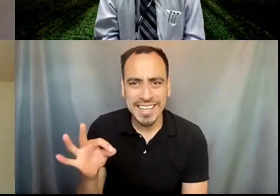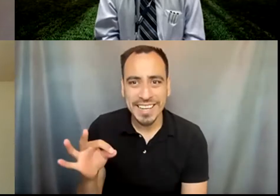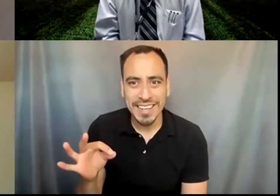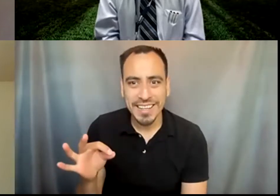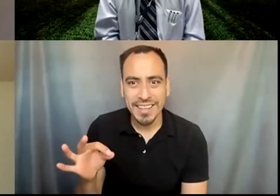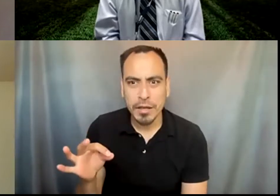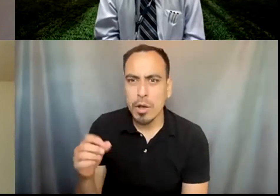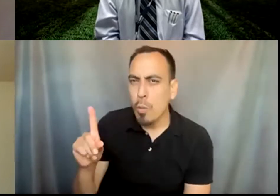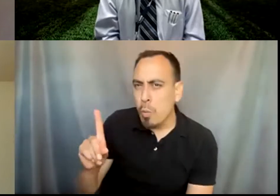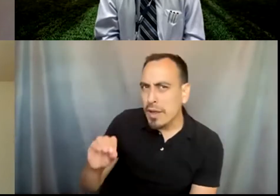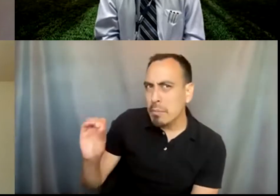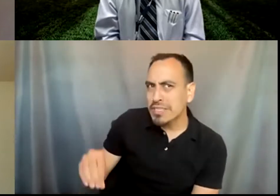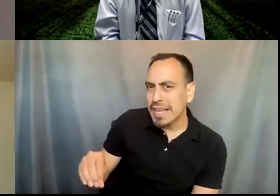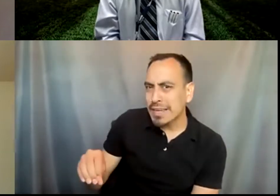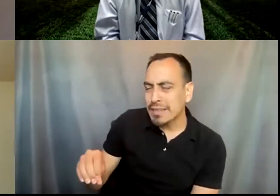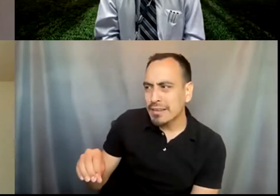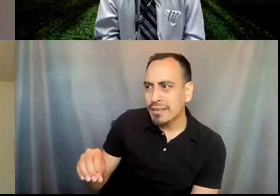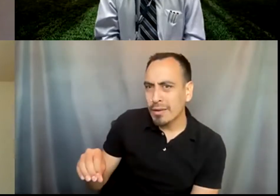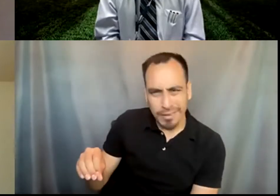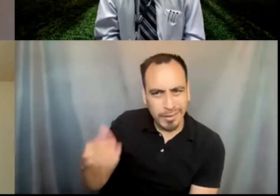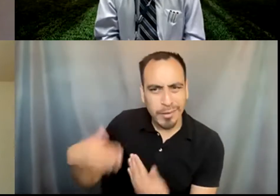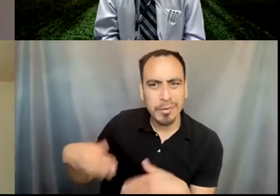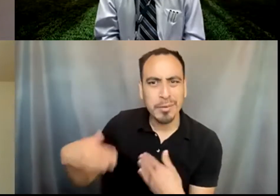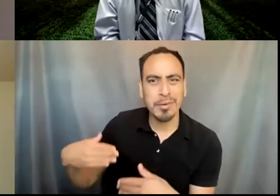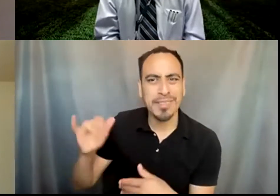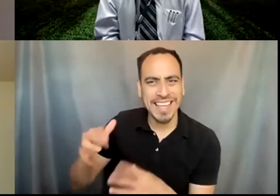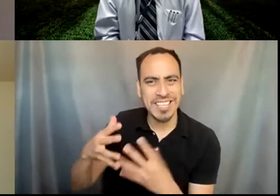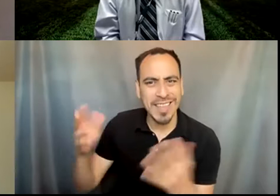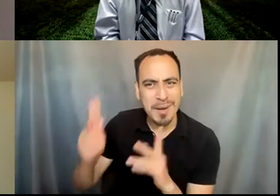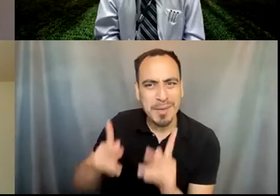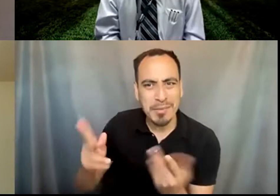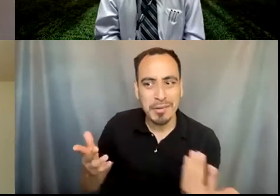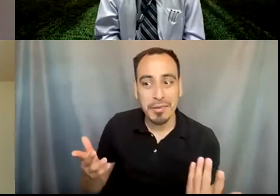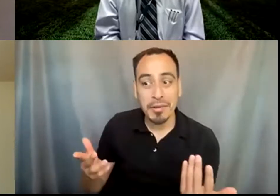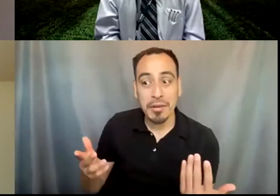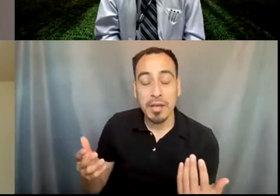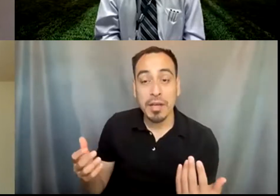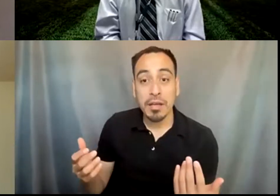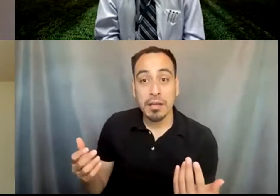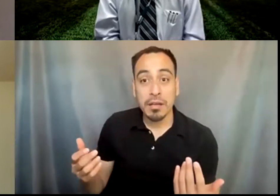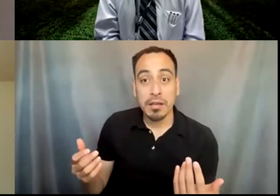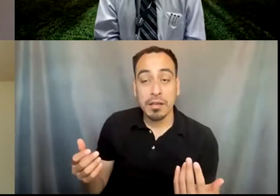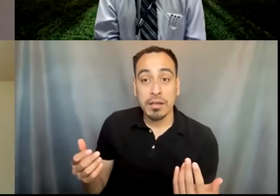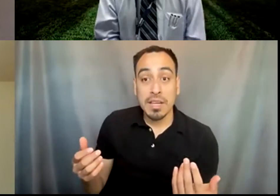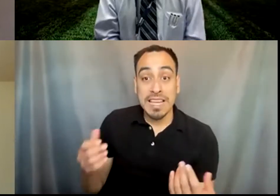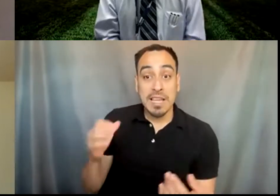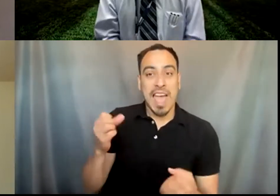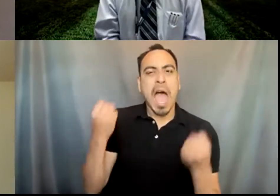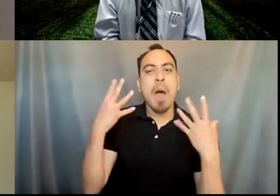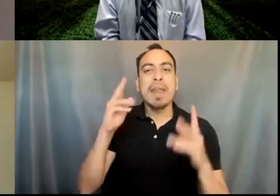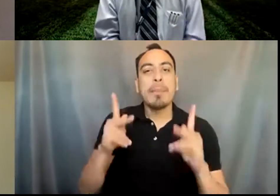1%, that's a lot of people, right? I don't know what the population is of the city of Sacramento